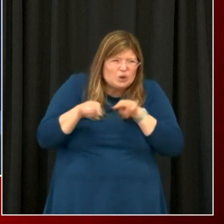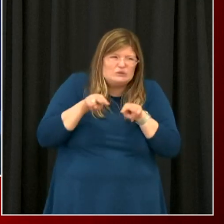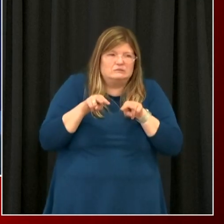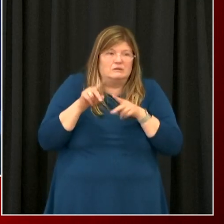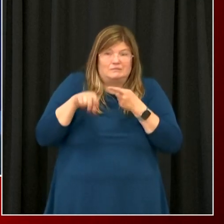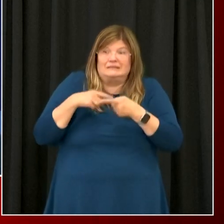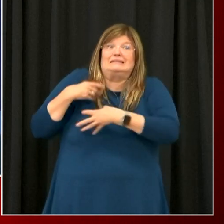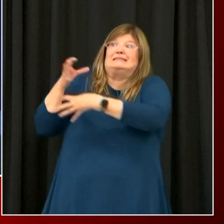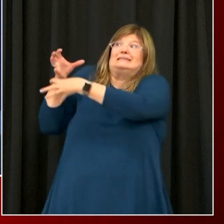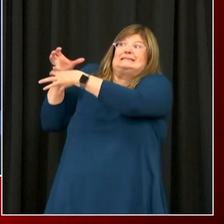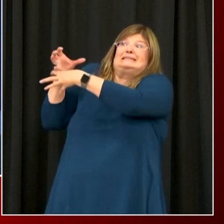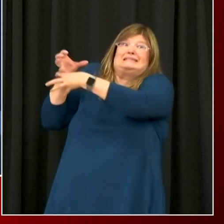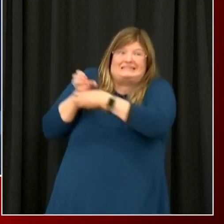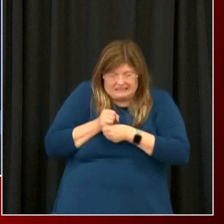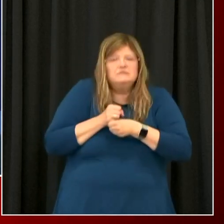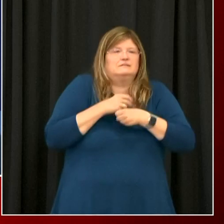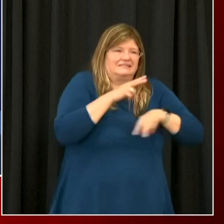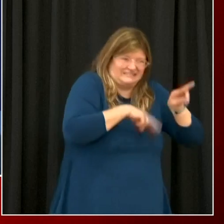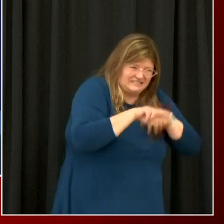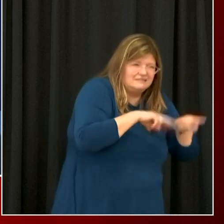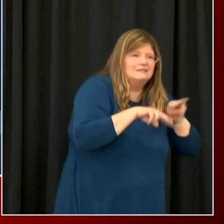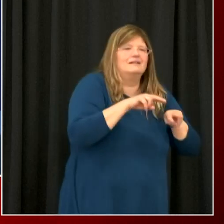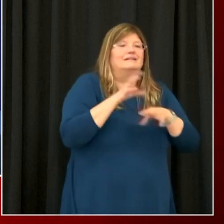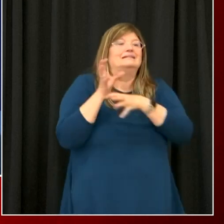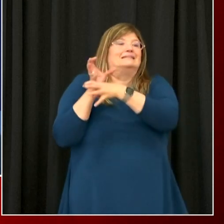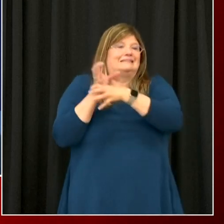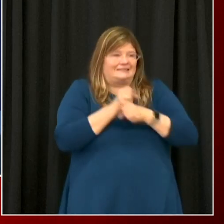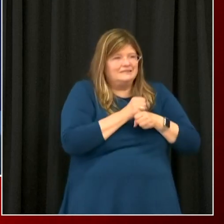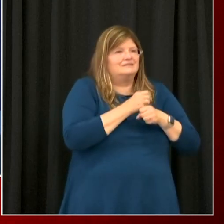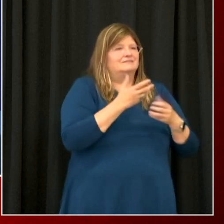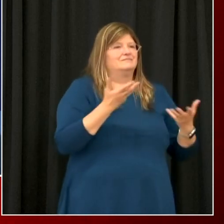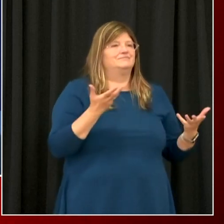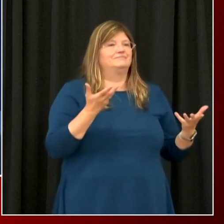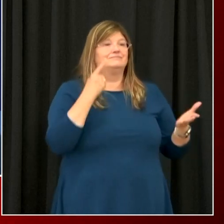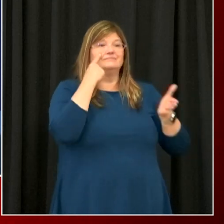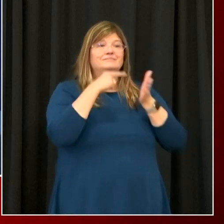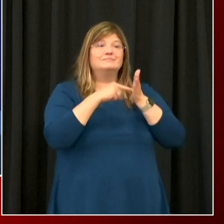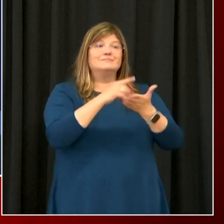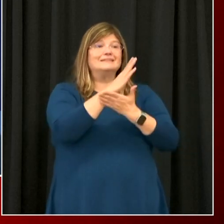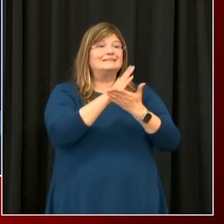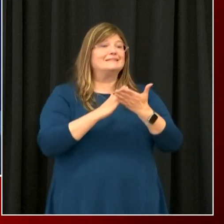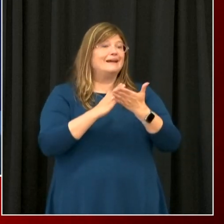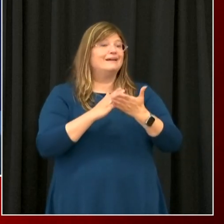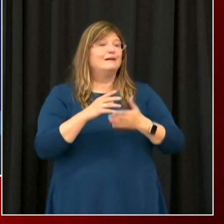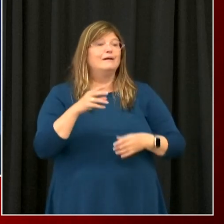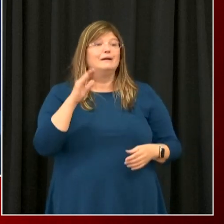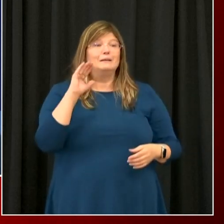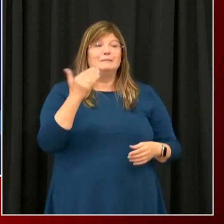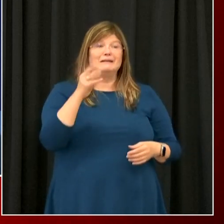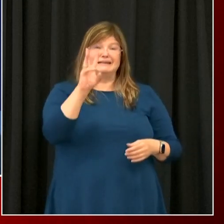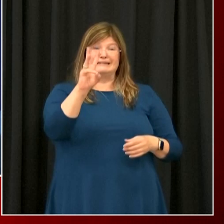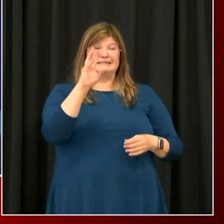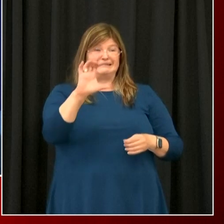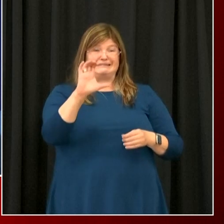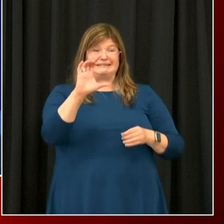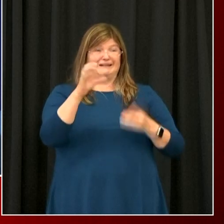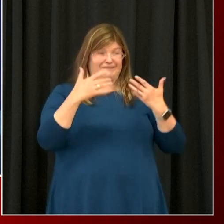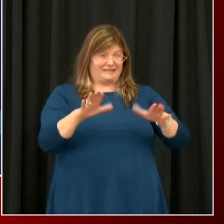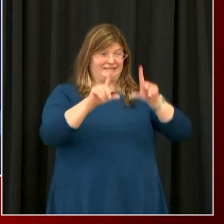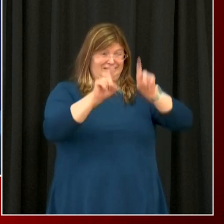in their lab, like earlier this week, I had some days that looked like only 600 tests were done. And I had a commercial lab that had